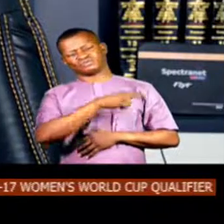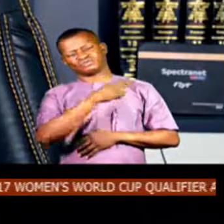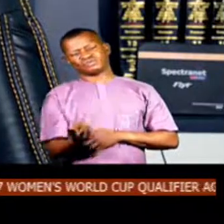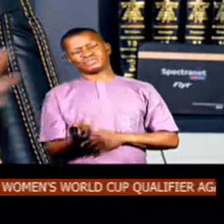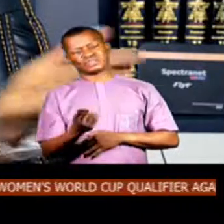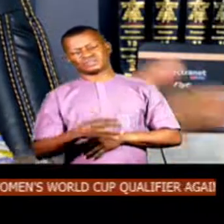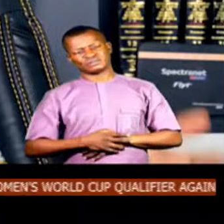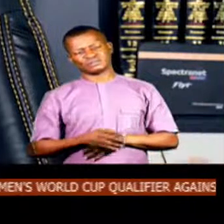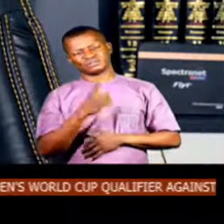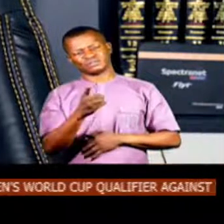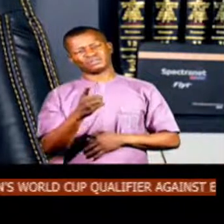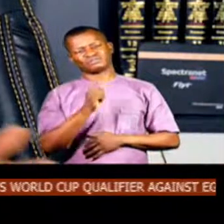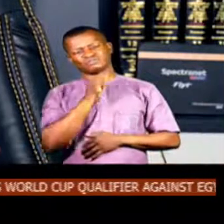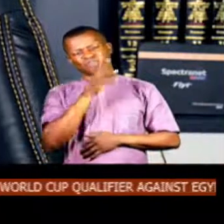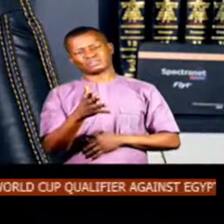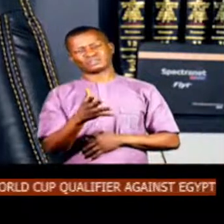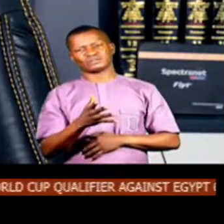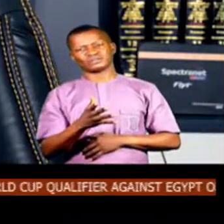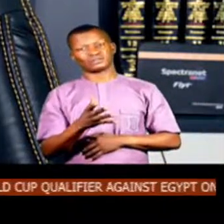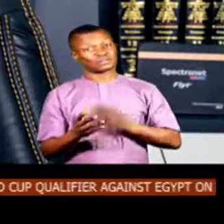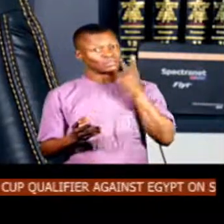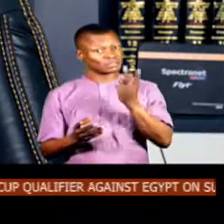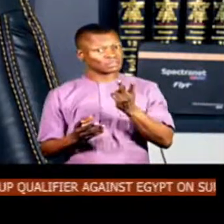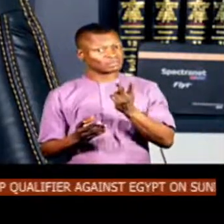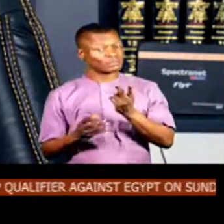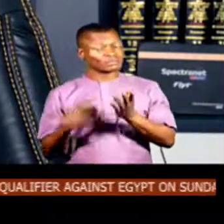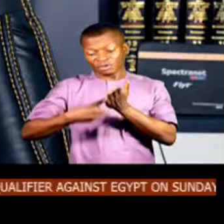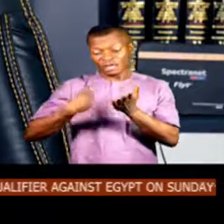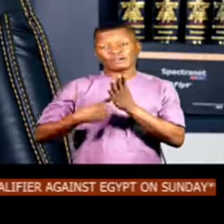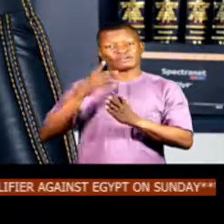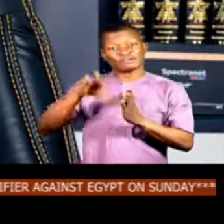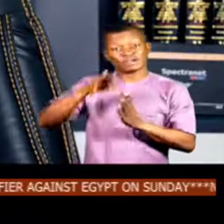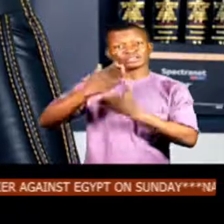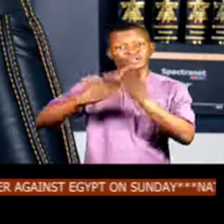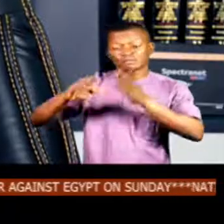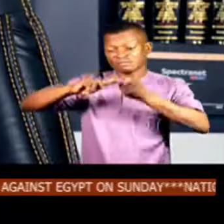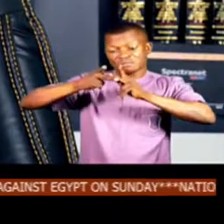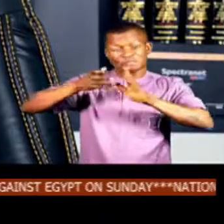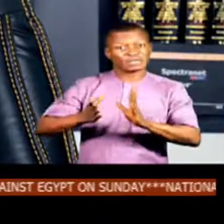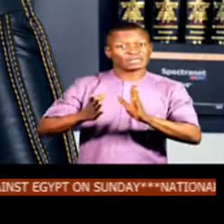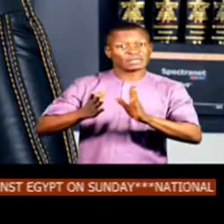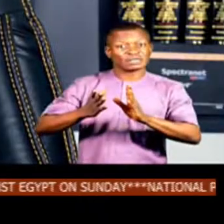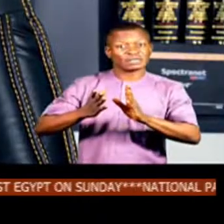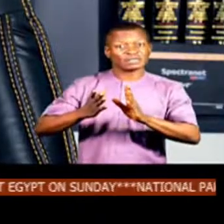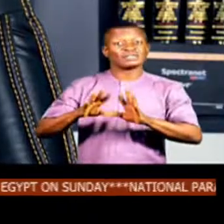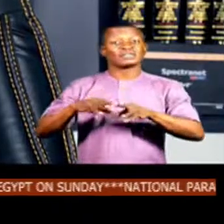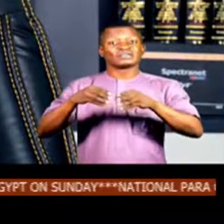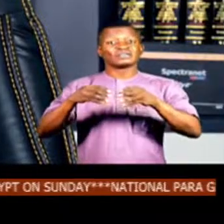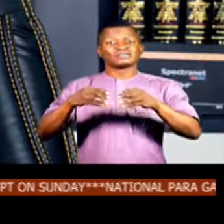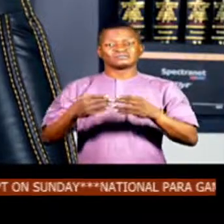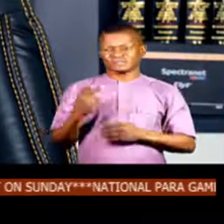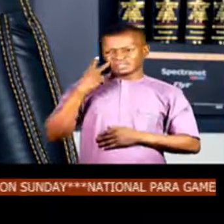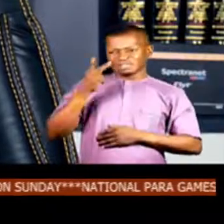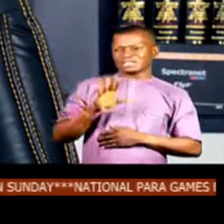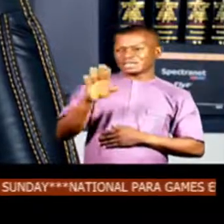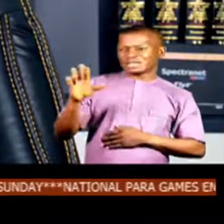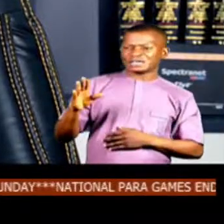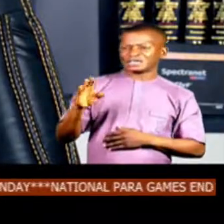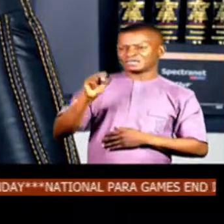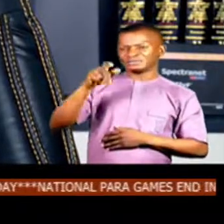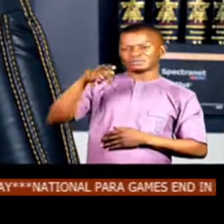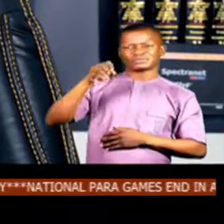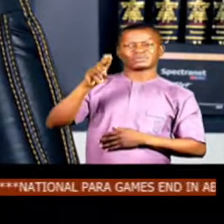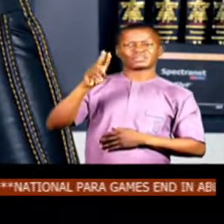not good enough. Also name calling. You find partners giving their intimate partner